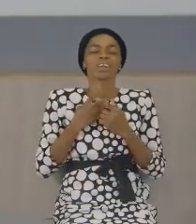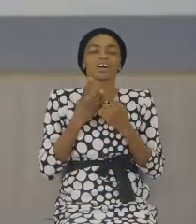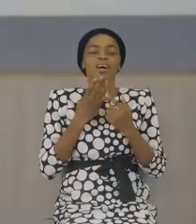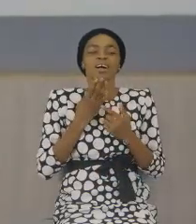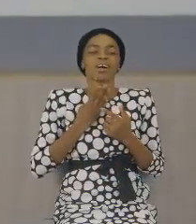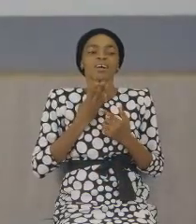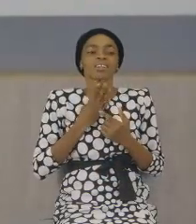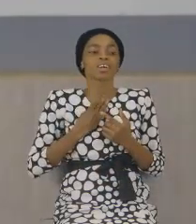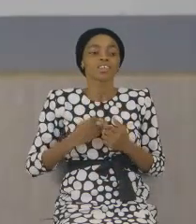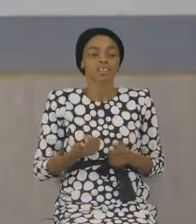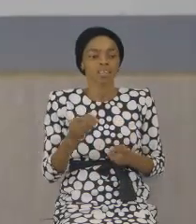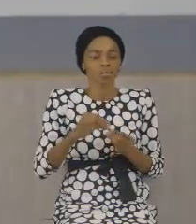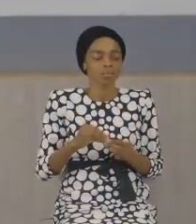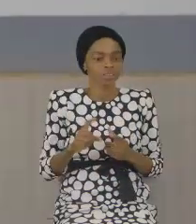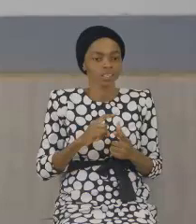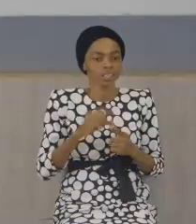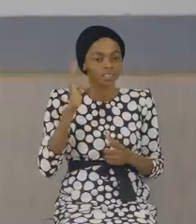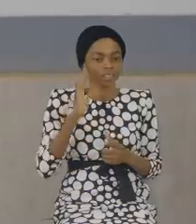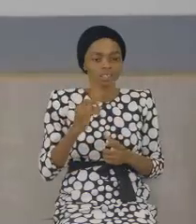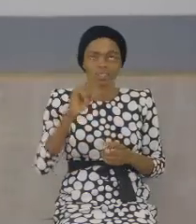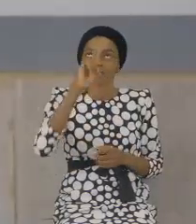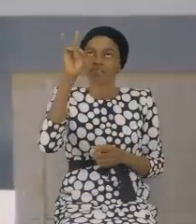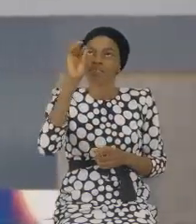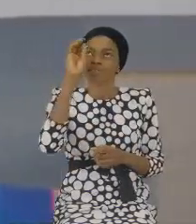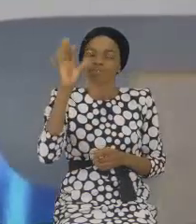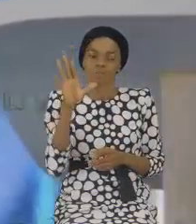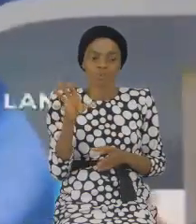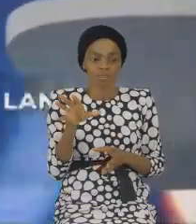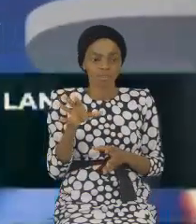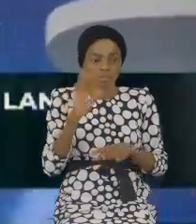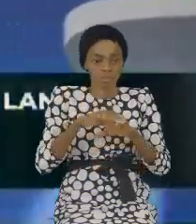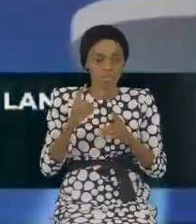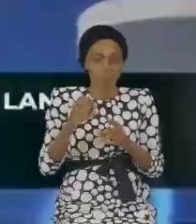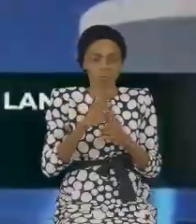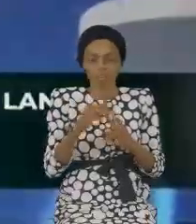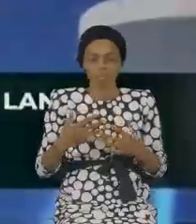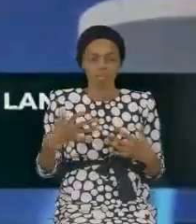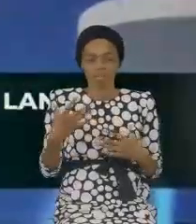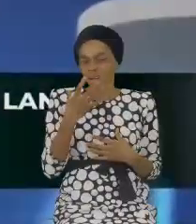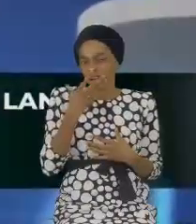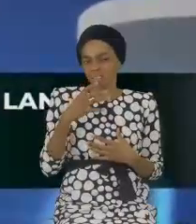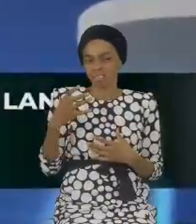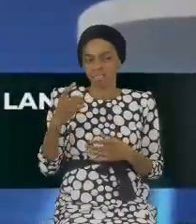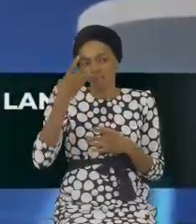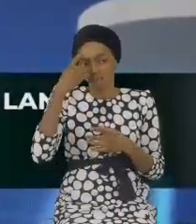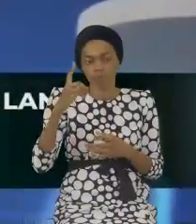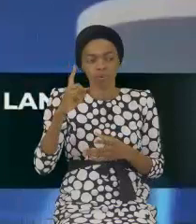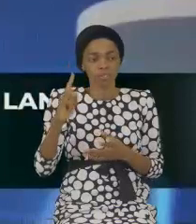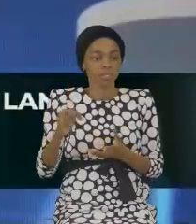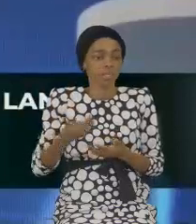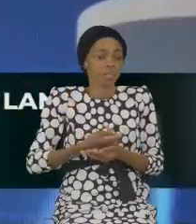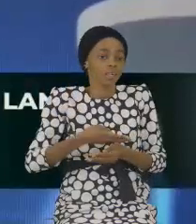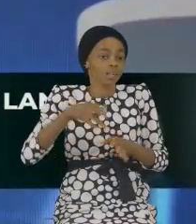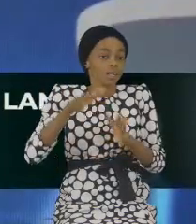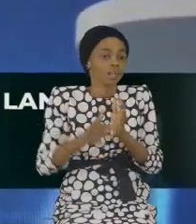sun light on them, nor any heat. Then in verse 17, it says, for the Lamb which is in